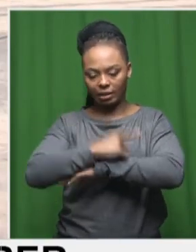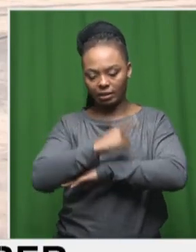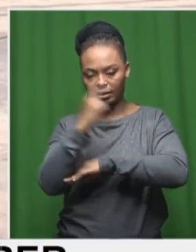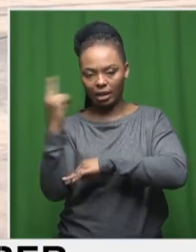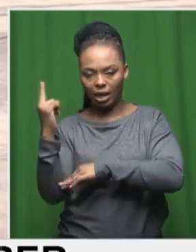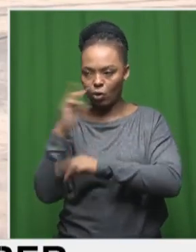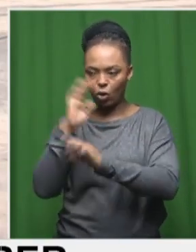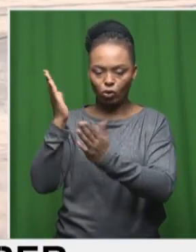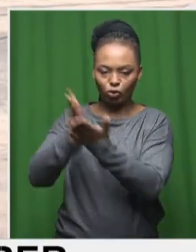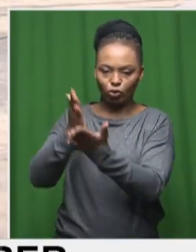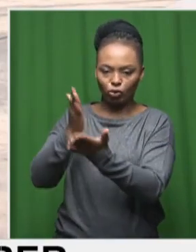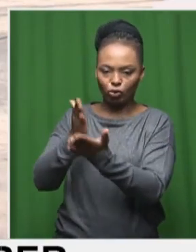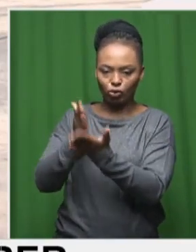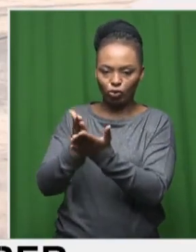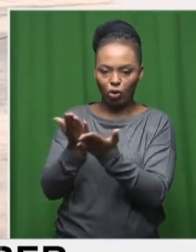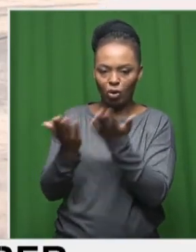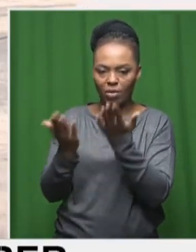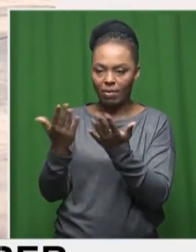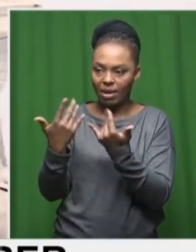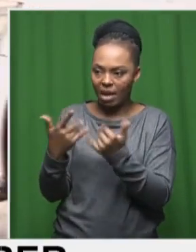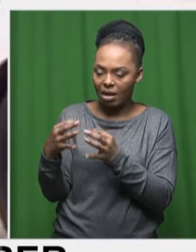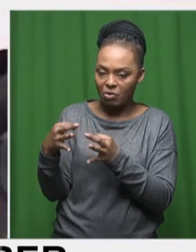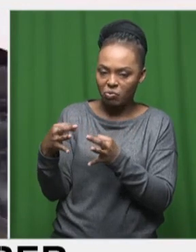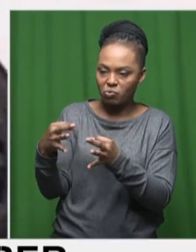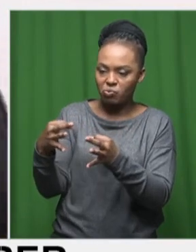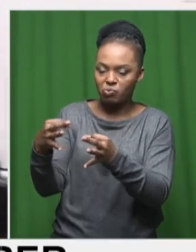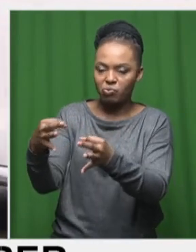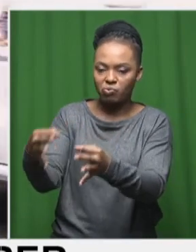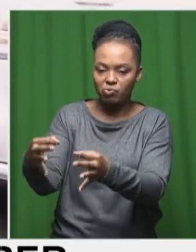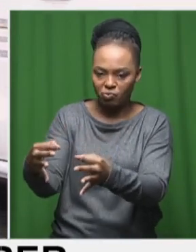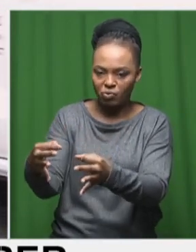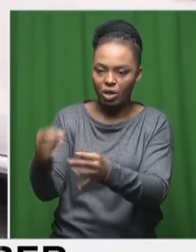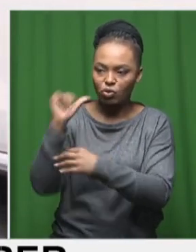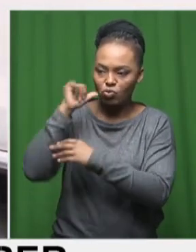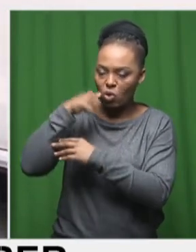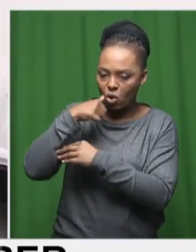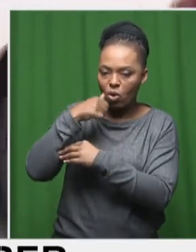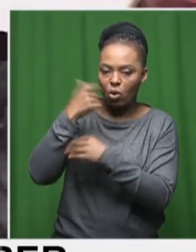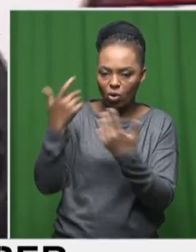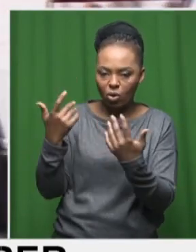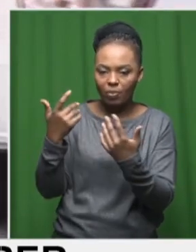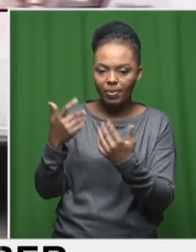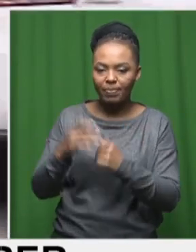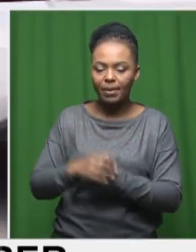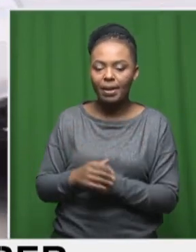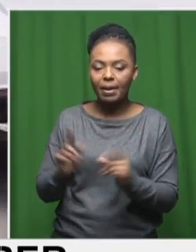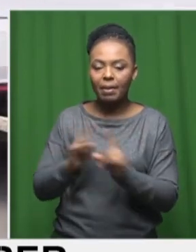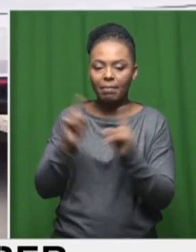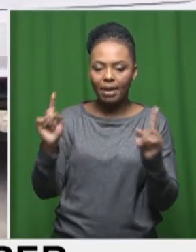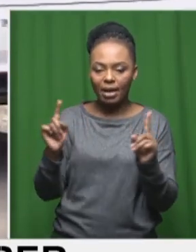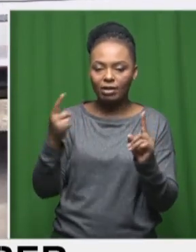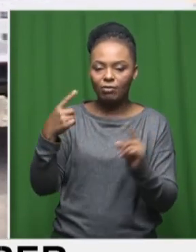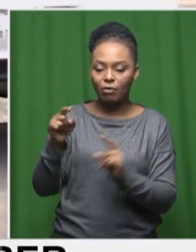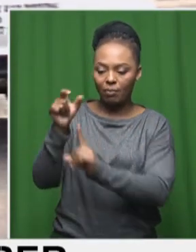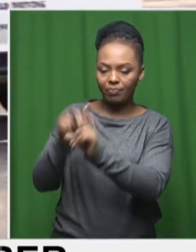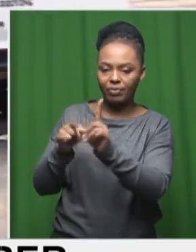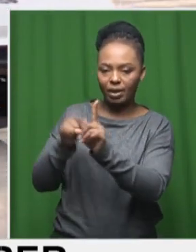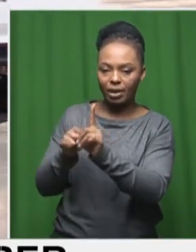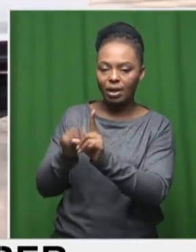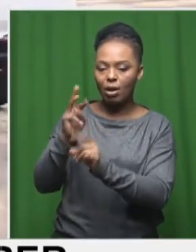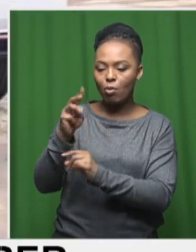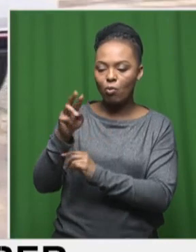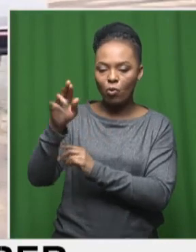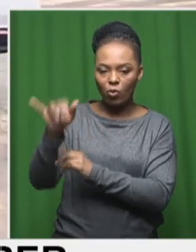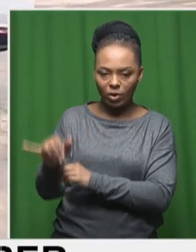at this stage, that it might even drag on into tomorrow. But for the Matthews family that are back here again,